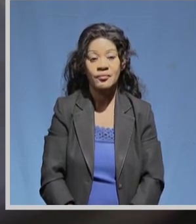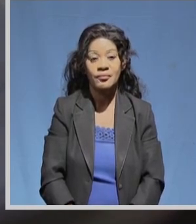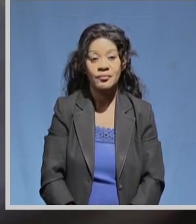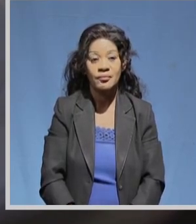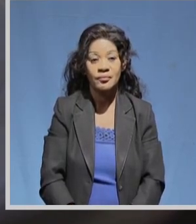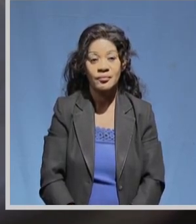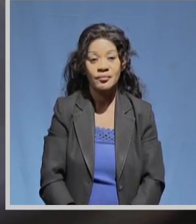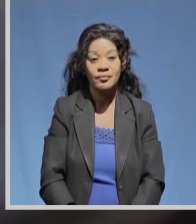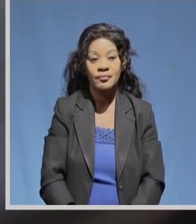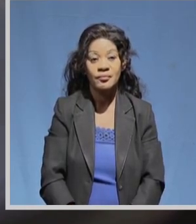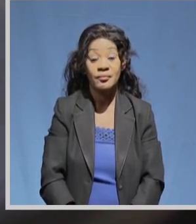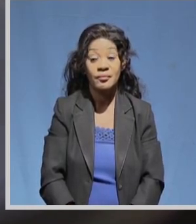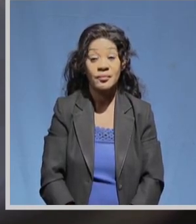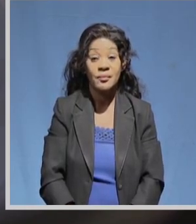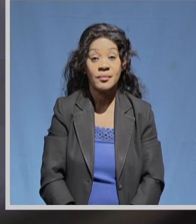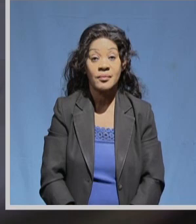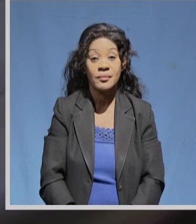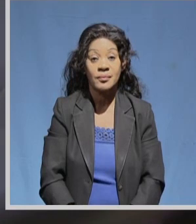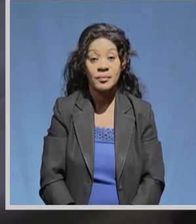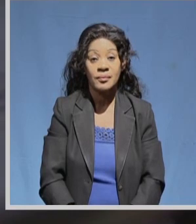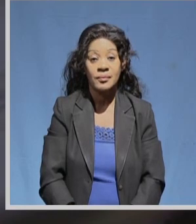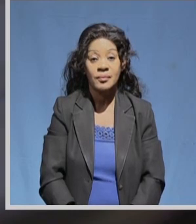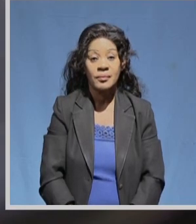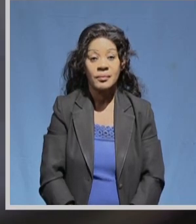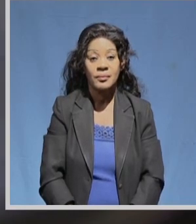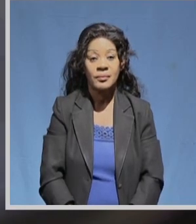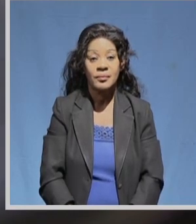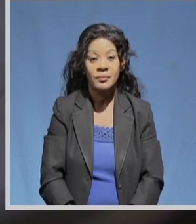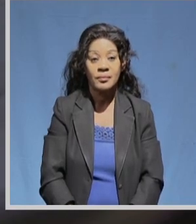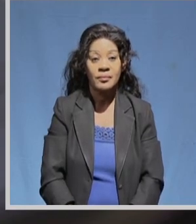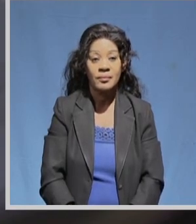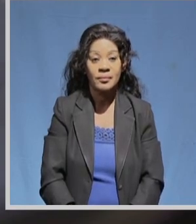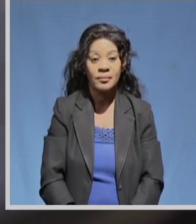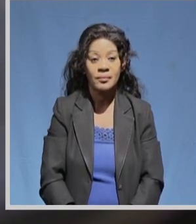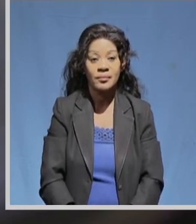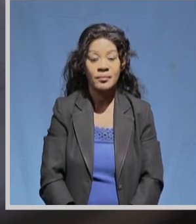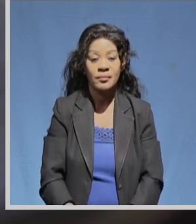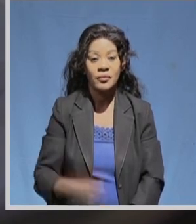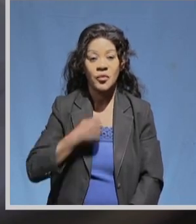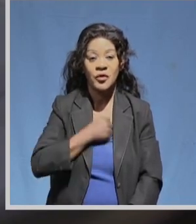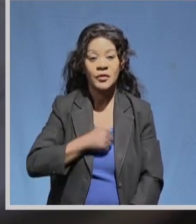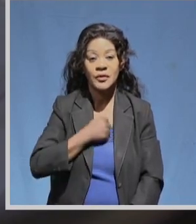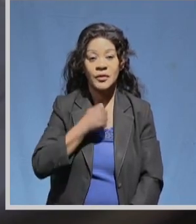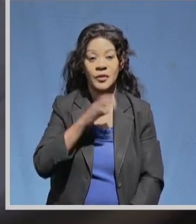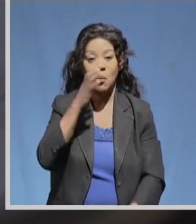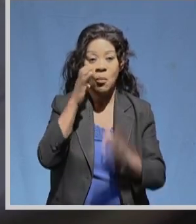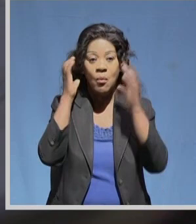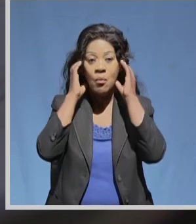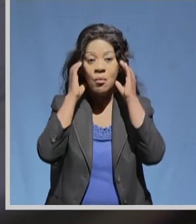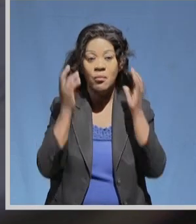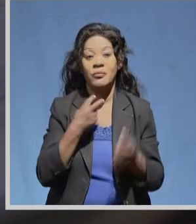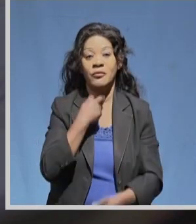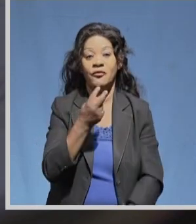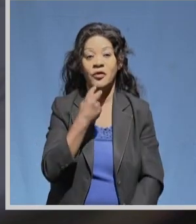to be fighting for one ball, which simply means among the players, there will be a contact. So going